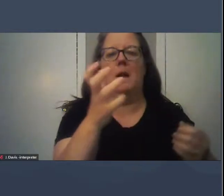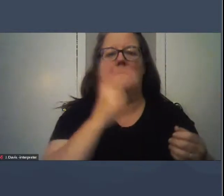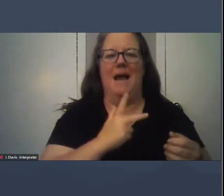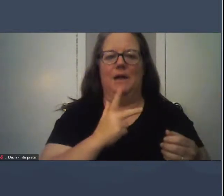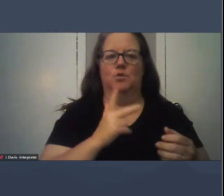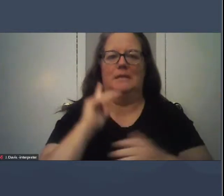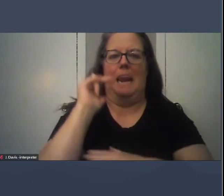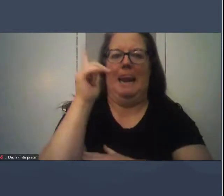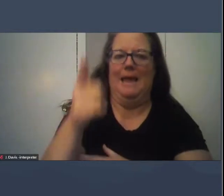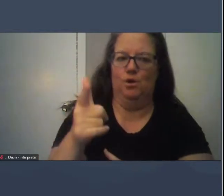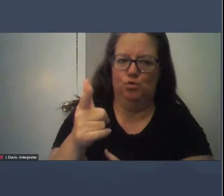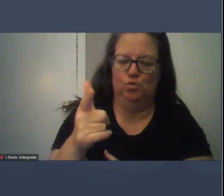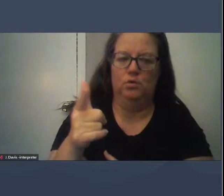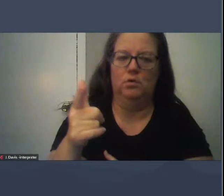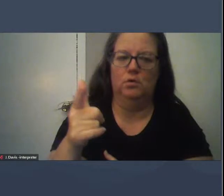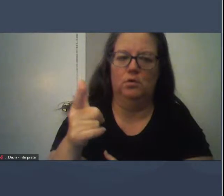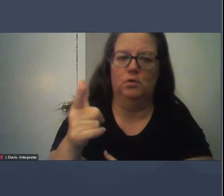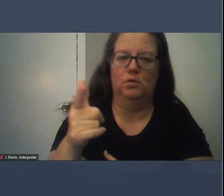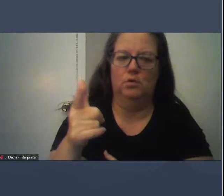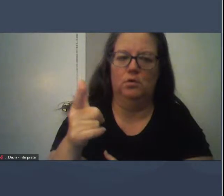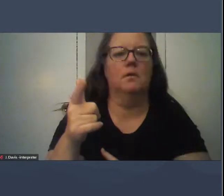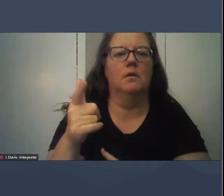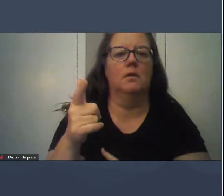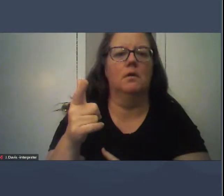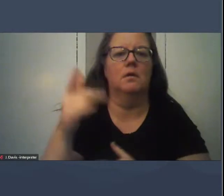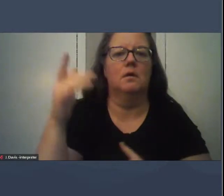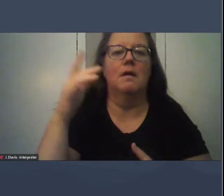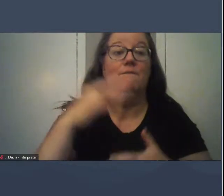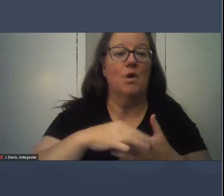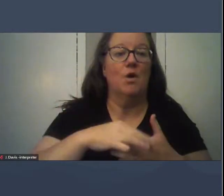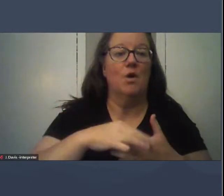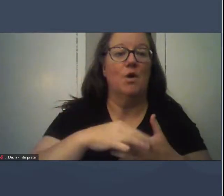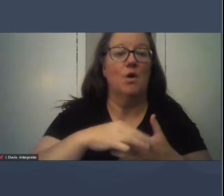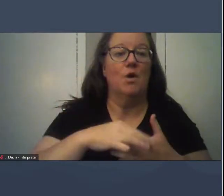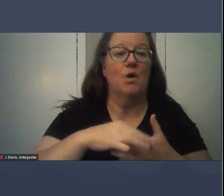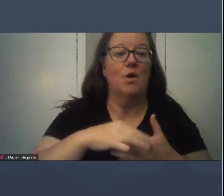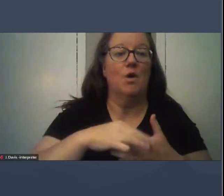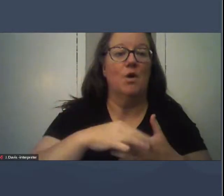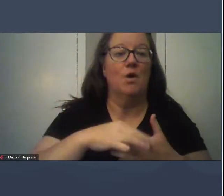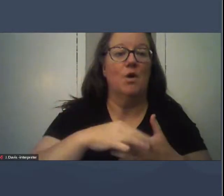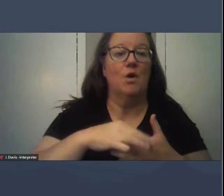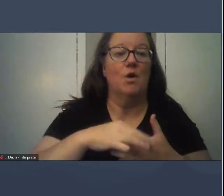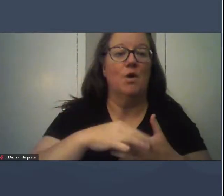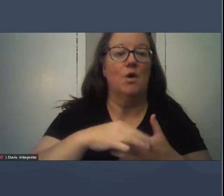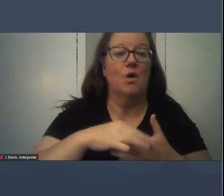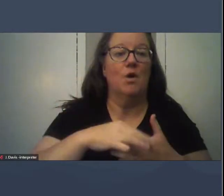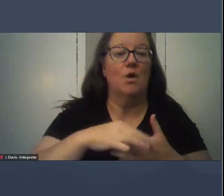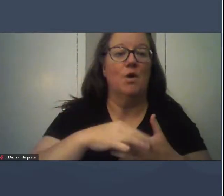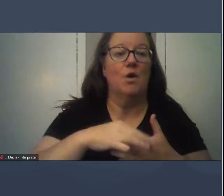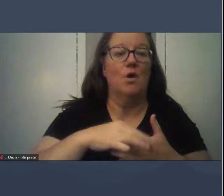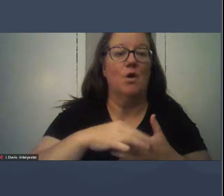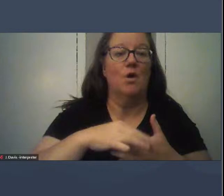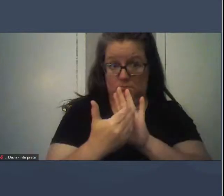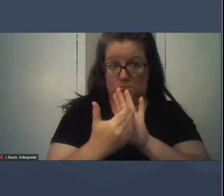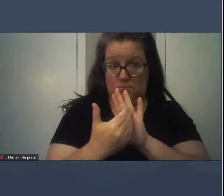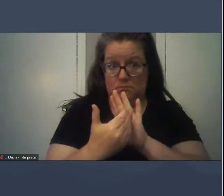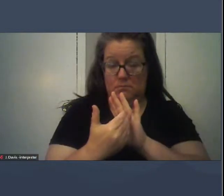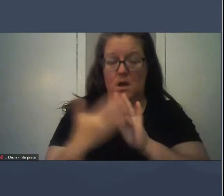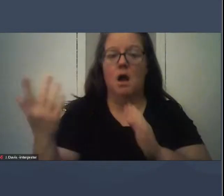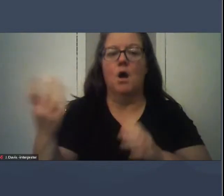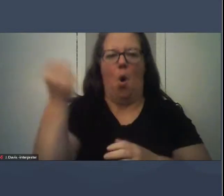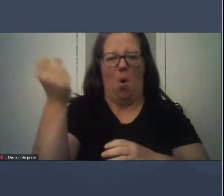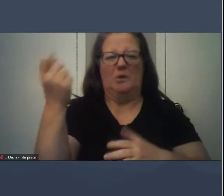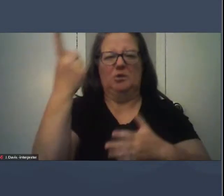later, not this for a vote, not today, but in 2 weeks. All right, without objection, that is held until our next